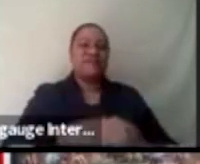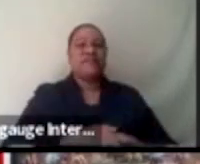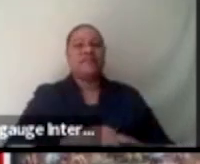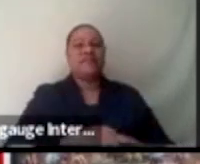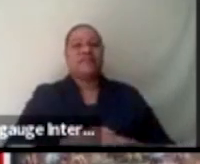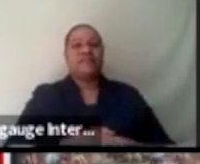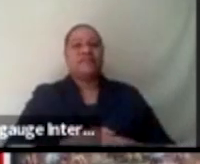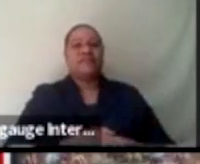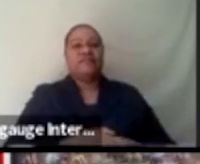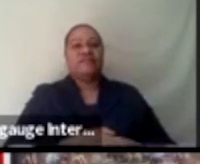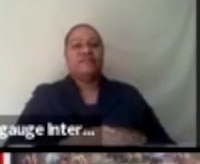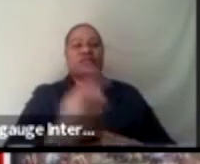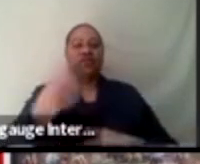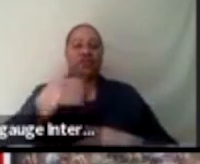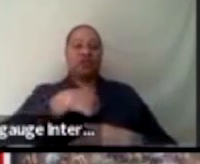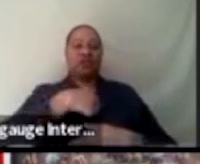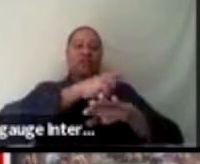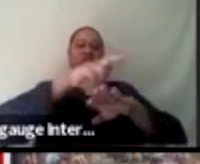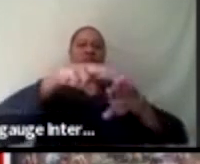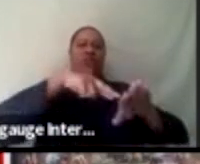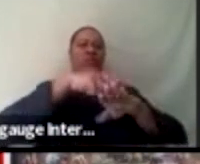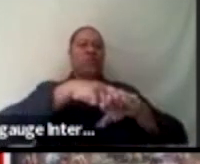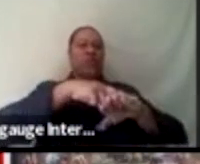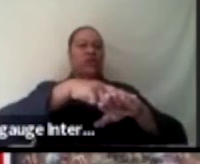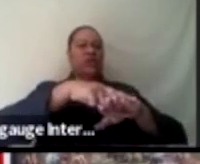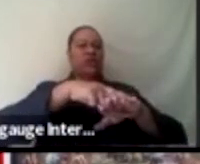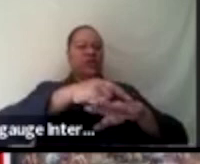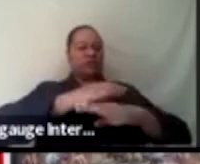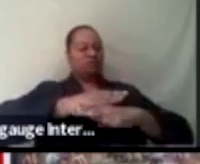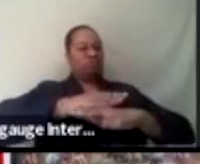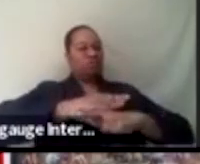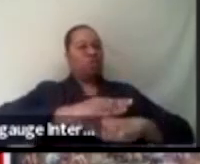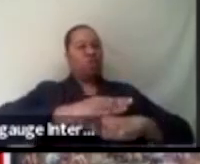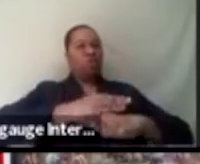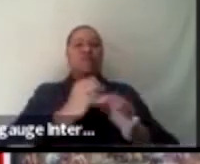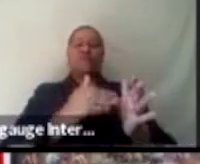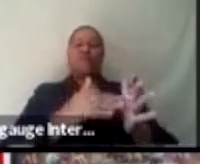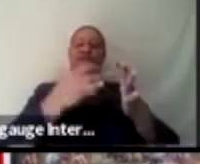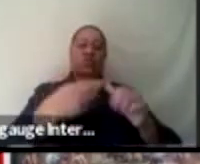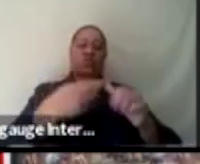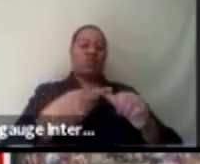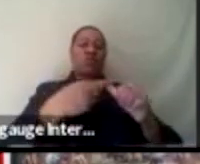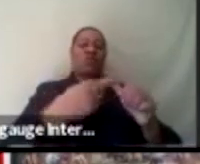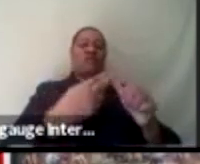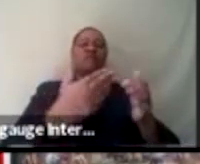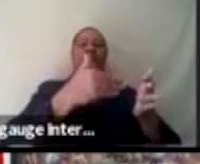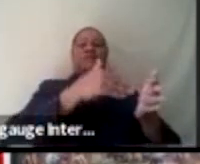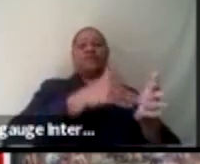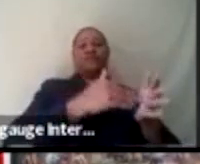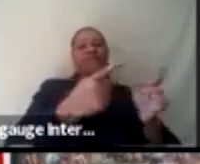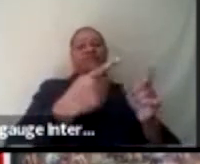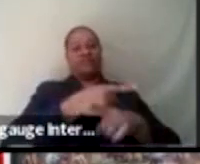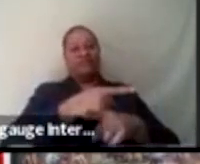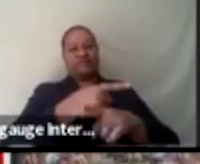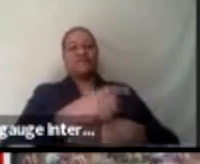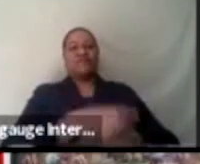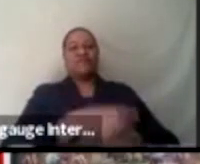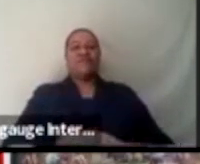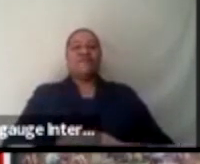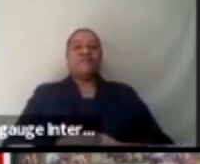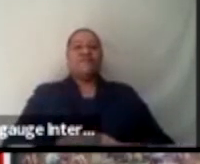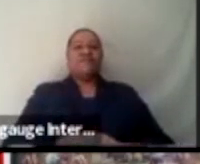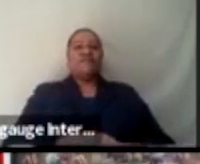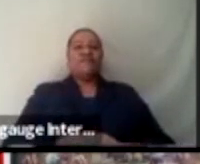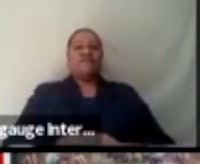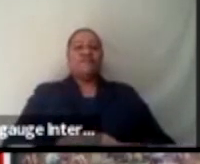Our region needs bold and decisive leadership to respond to these extraordinary challenges. Despite